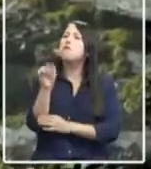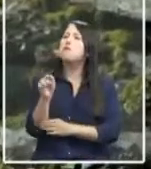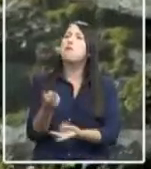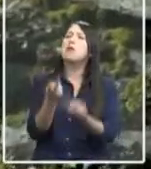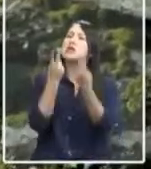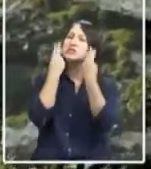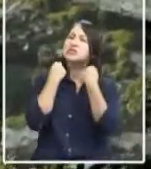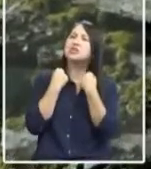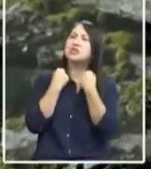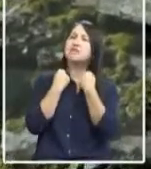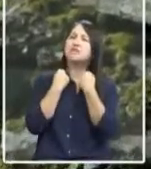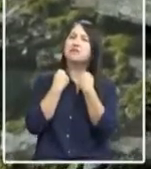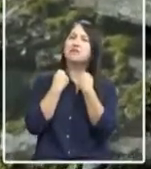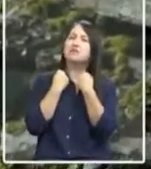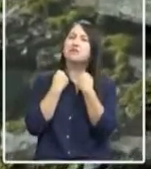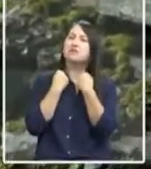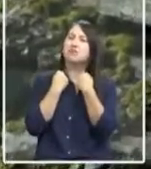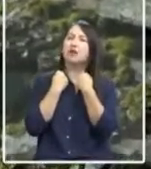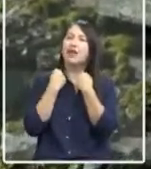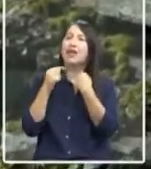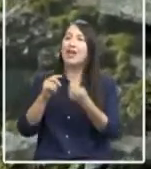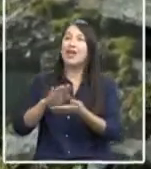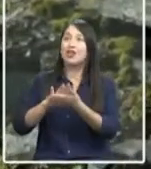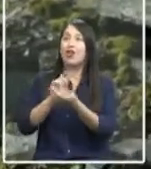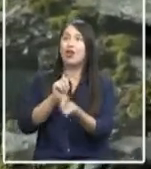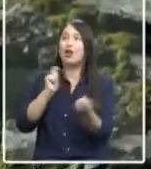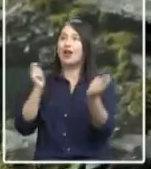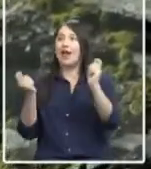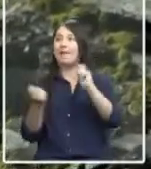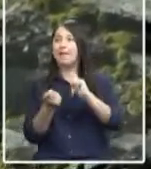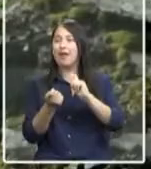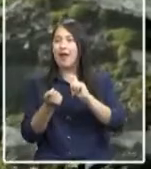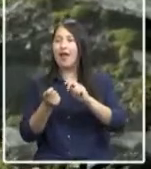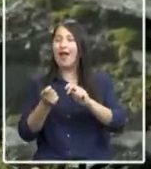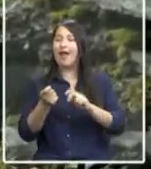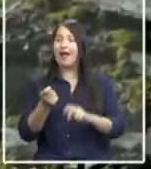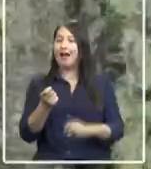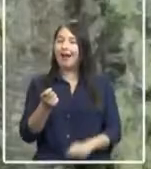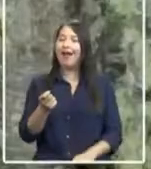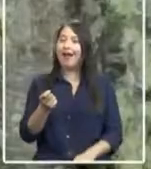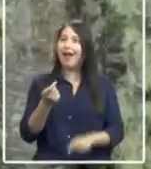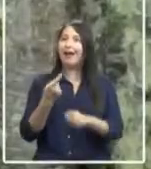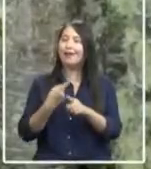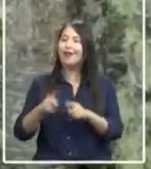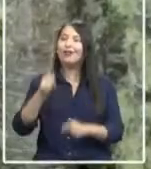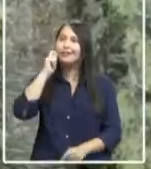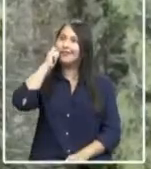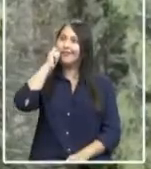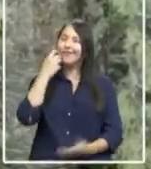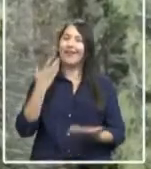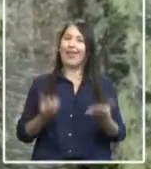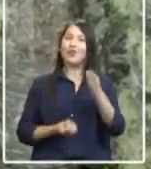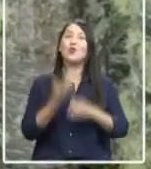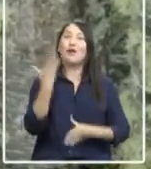passive organisms, everything changes, everything makes a different sense.